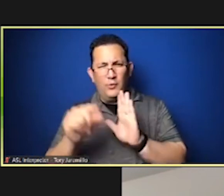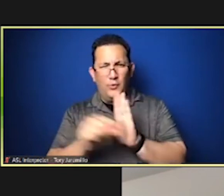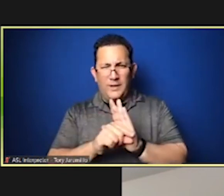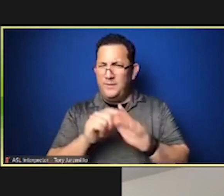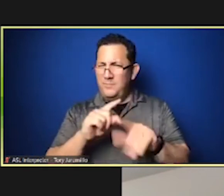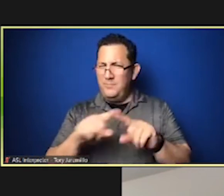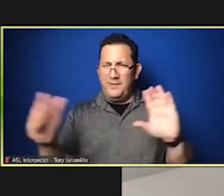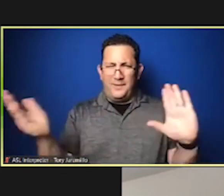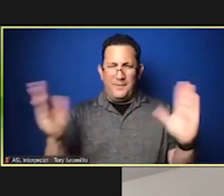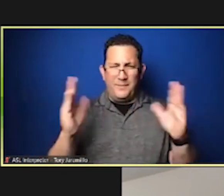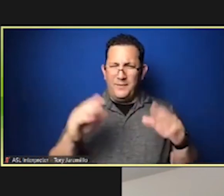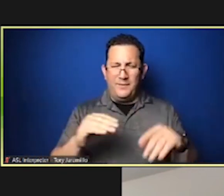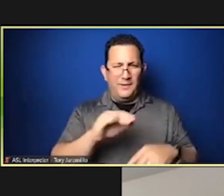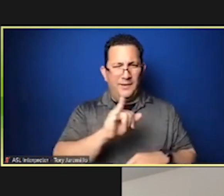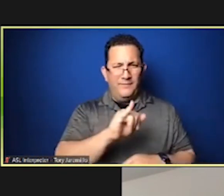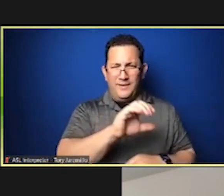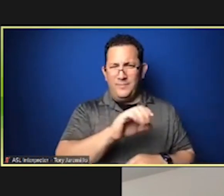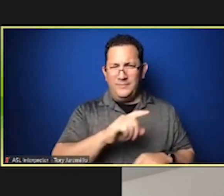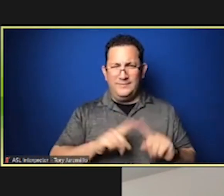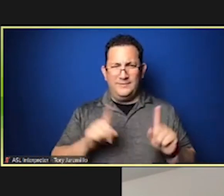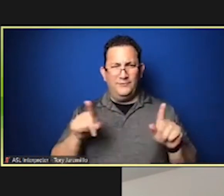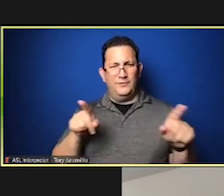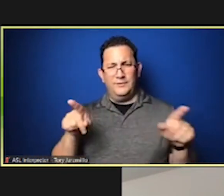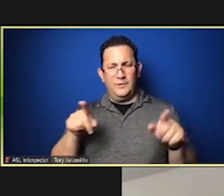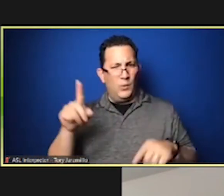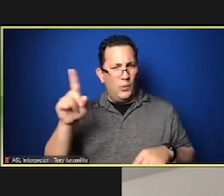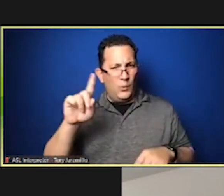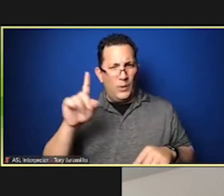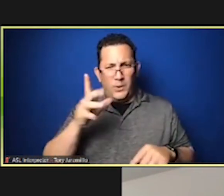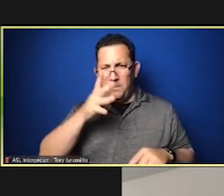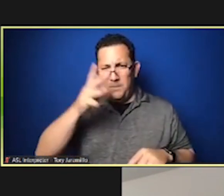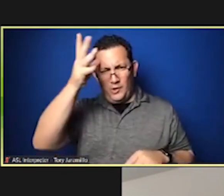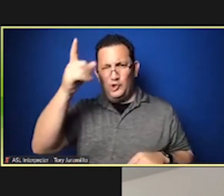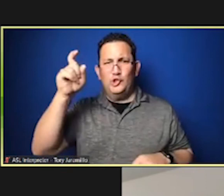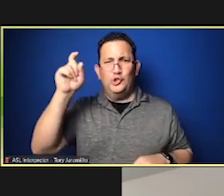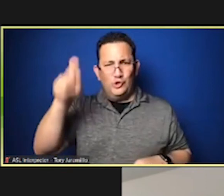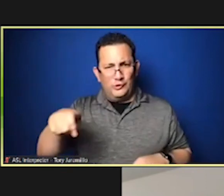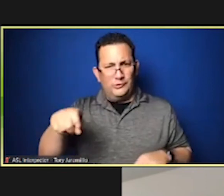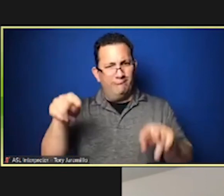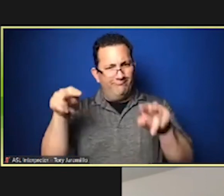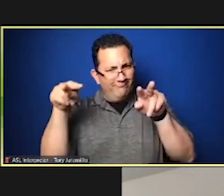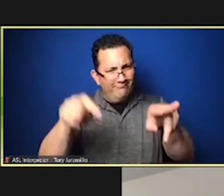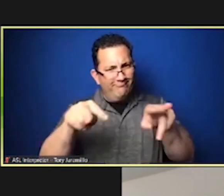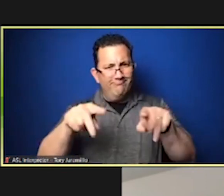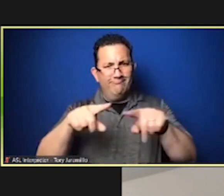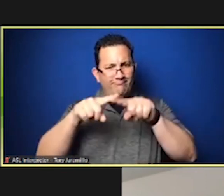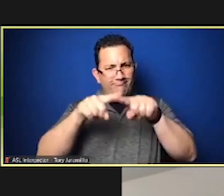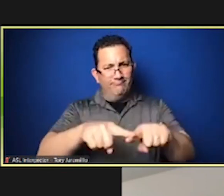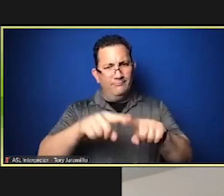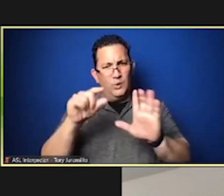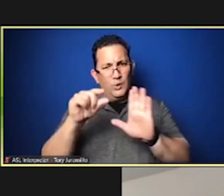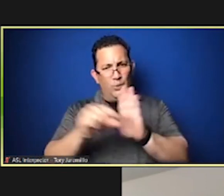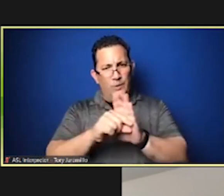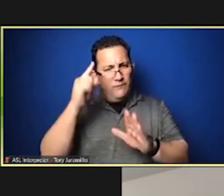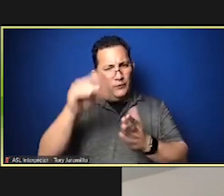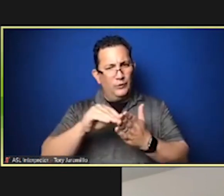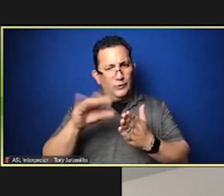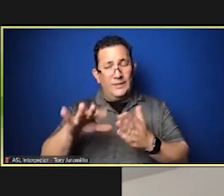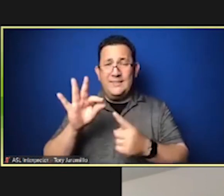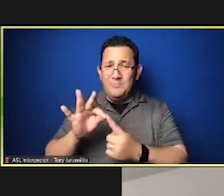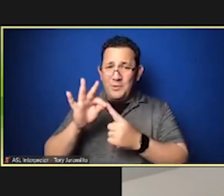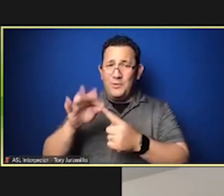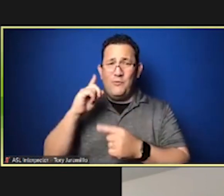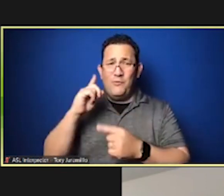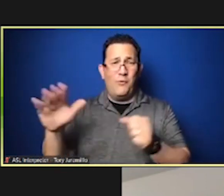Infinite Campus. Where should the parents be looking for grades for their students, especially those in full